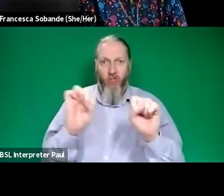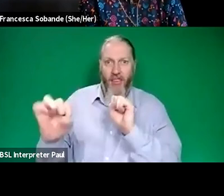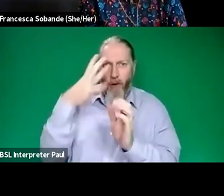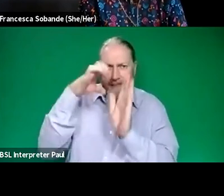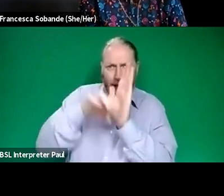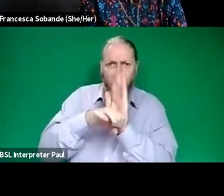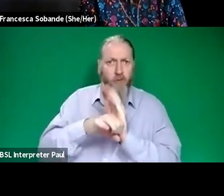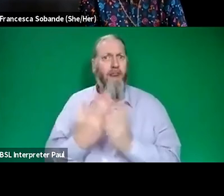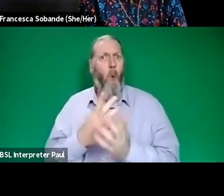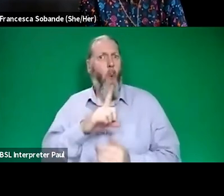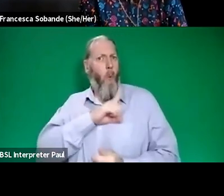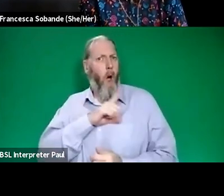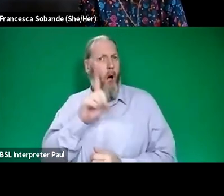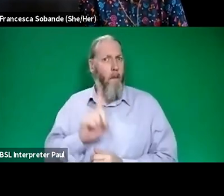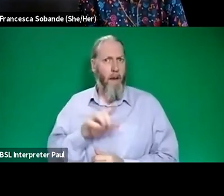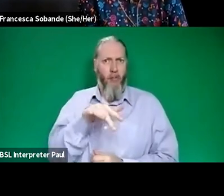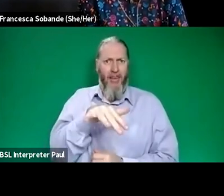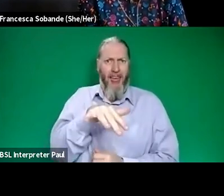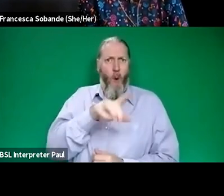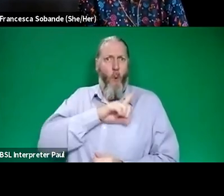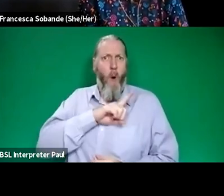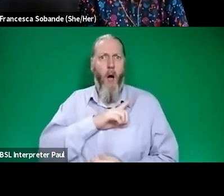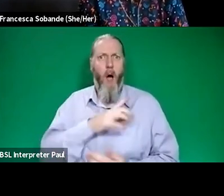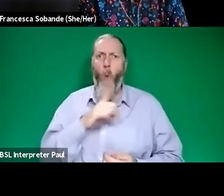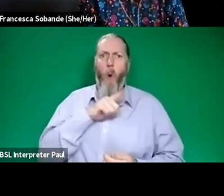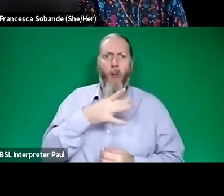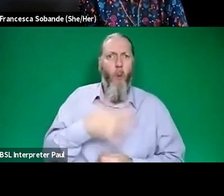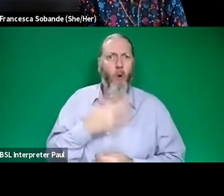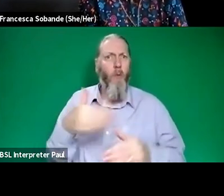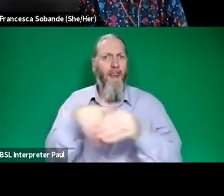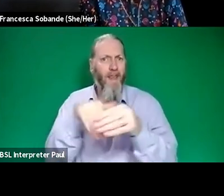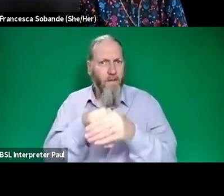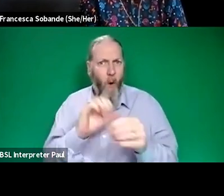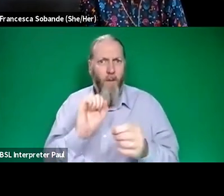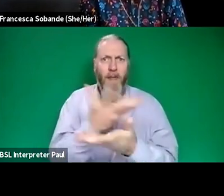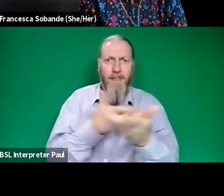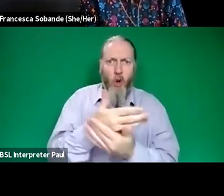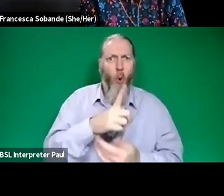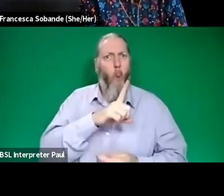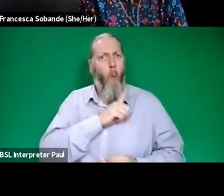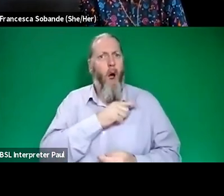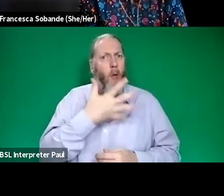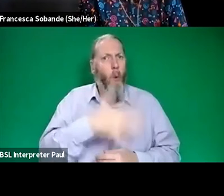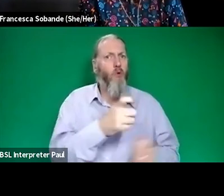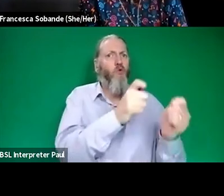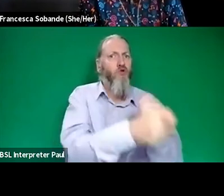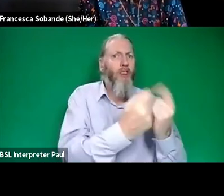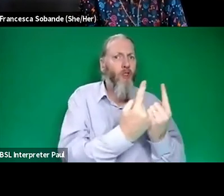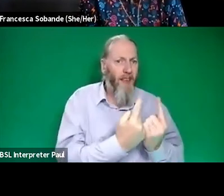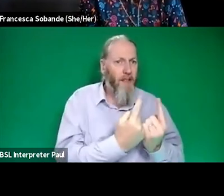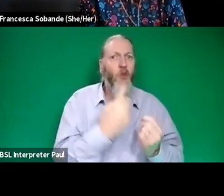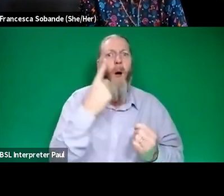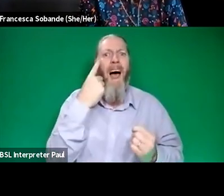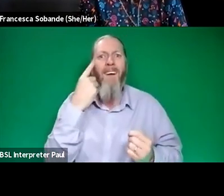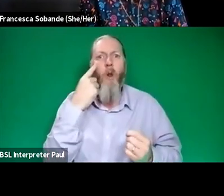room, what's motivated them to take part in this conversation, what's going to motivate people to create change, and to really look at what common ground is in those spaces, and